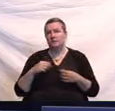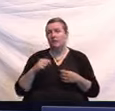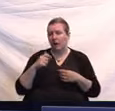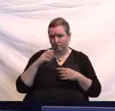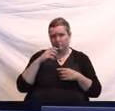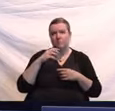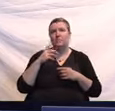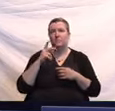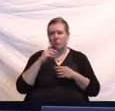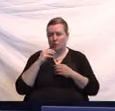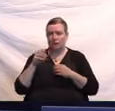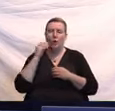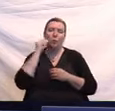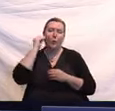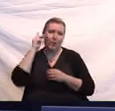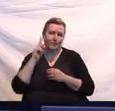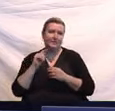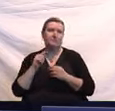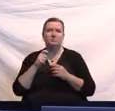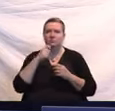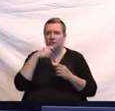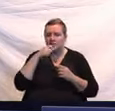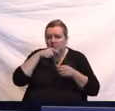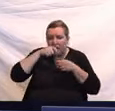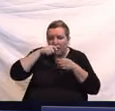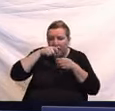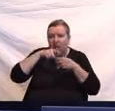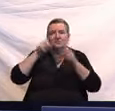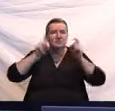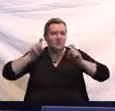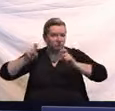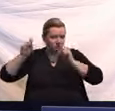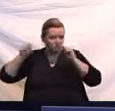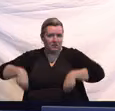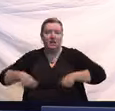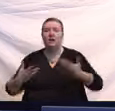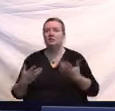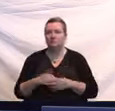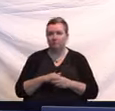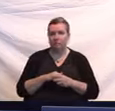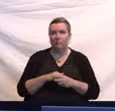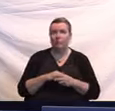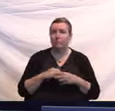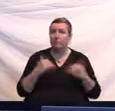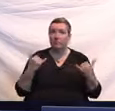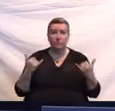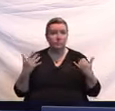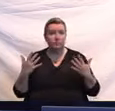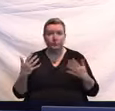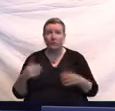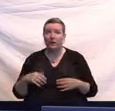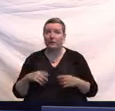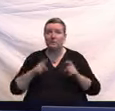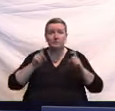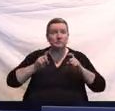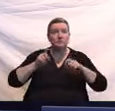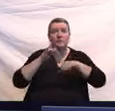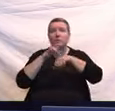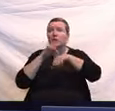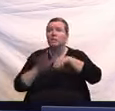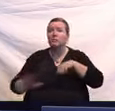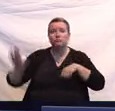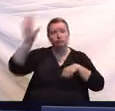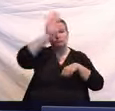saliva testing program. Testing is currently available at many sites throughout the